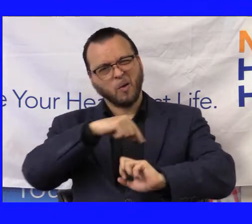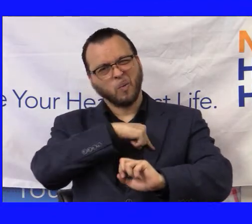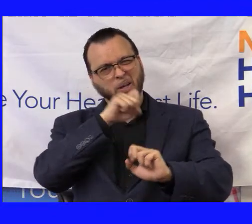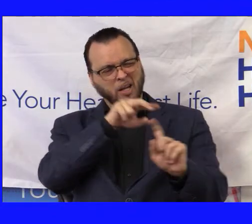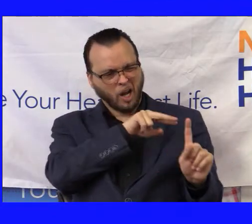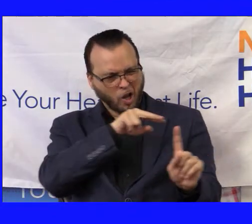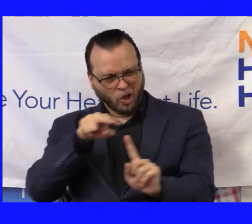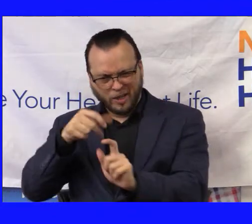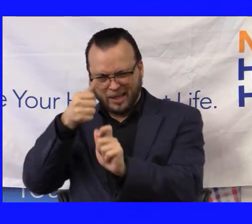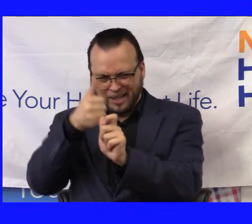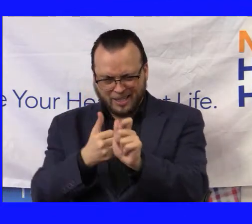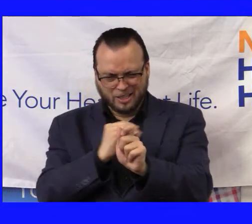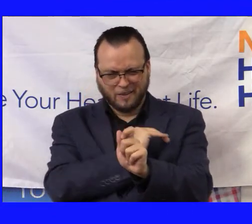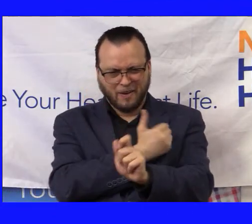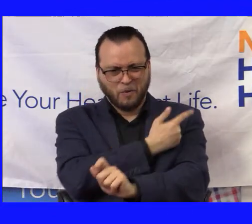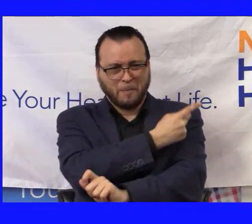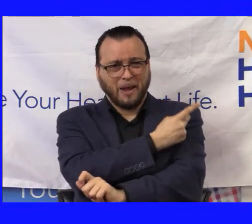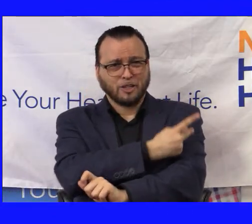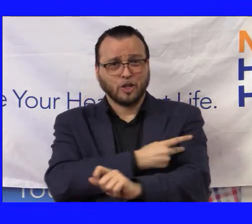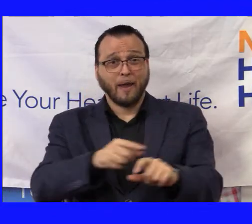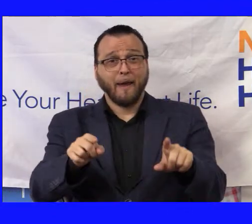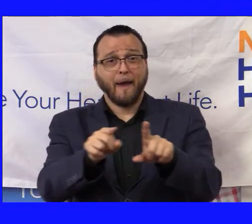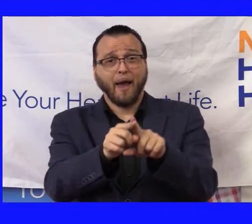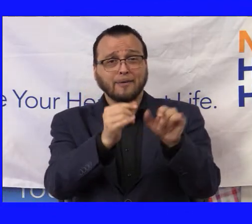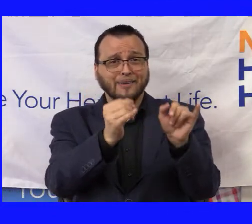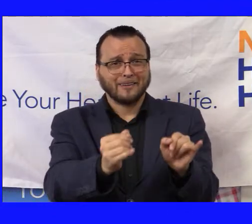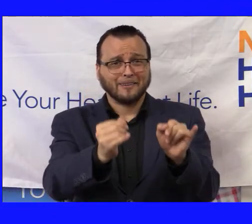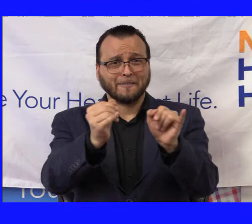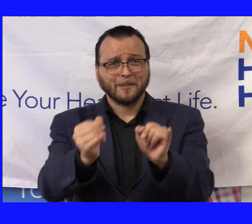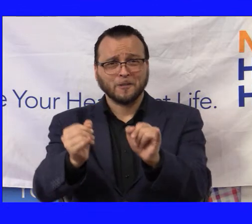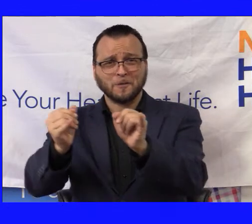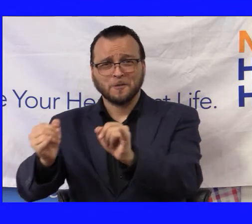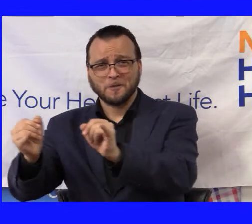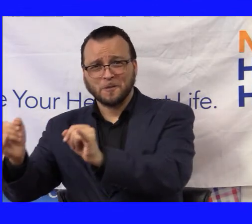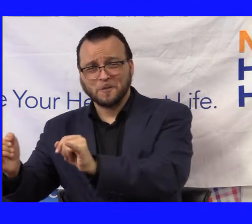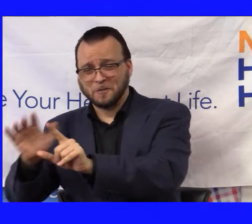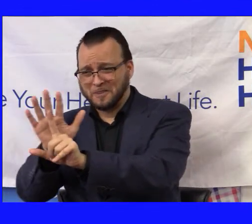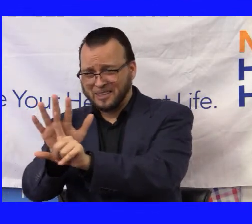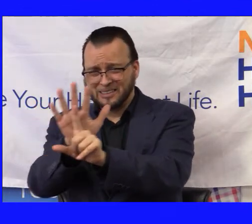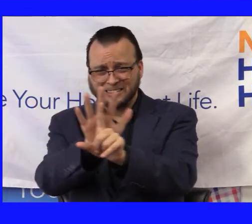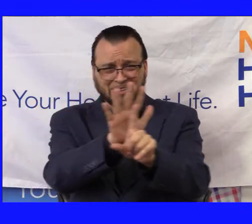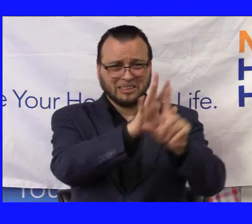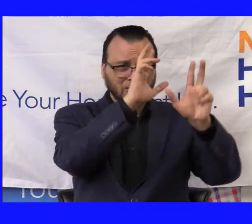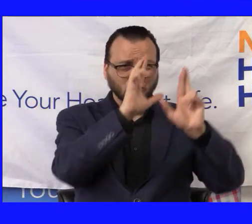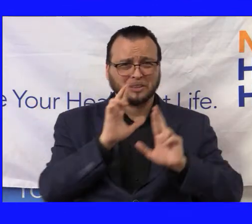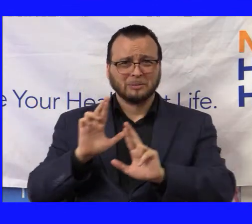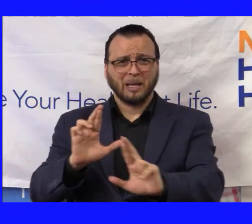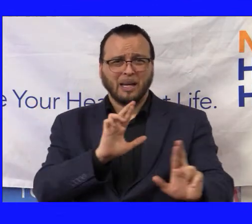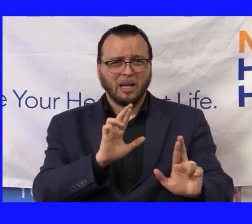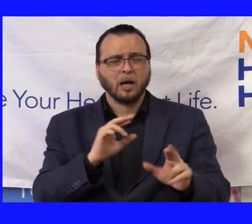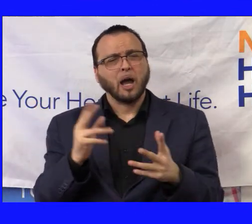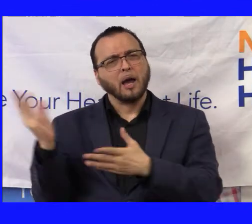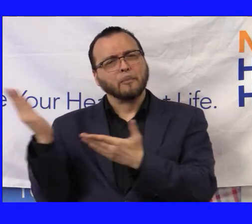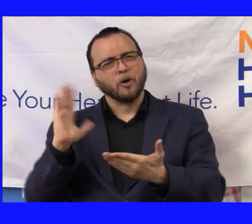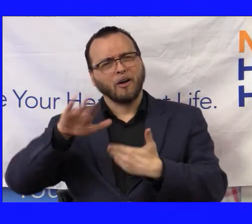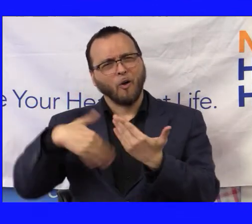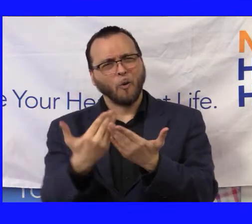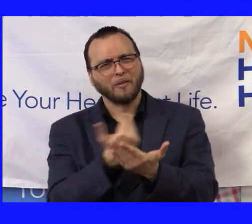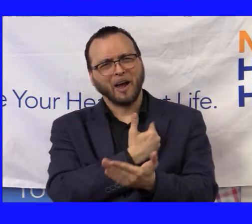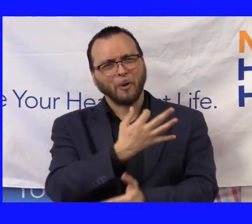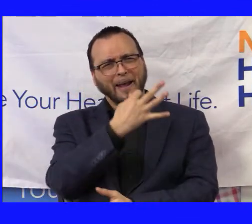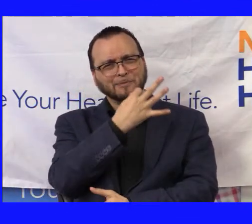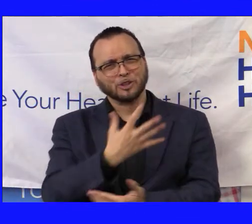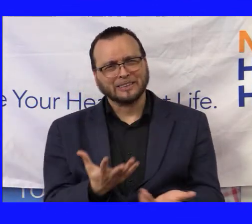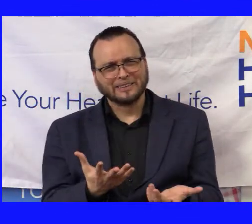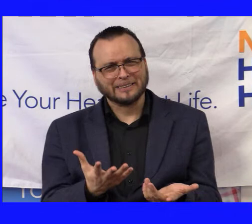our patient as an individual and respect them and really bring all our expertise. So I just want to thank all of